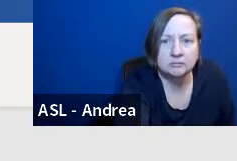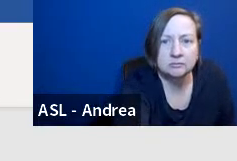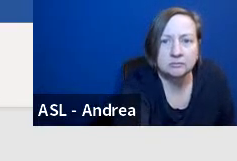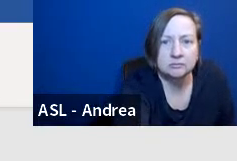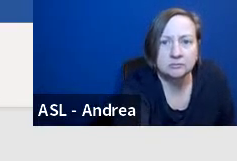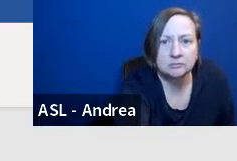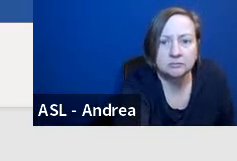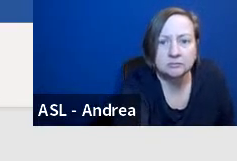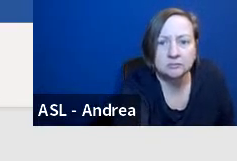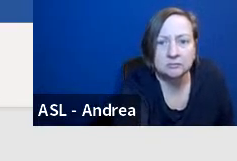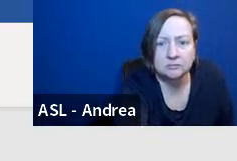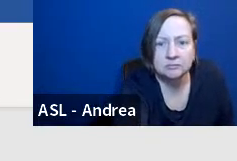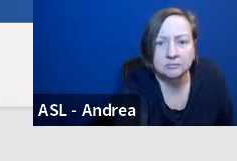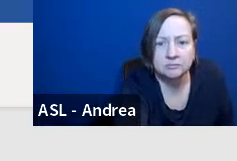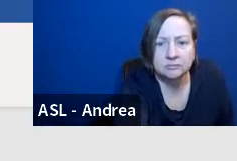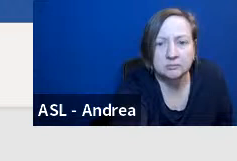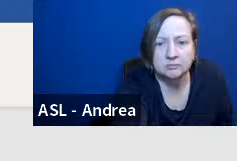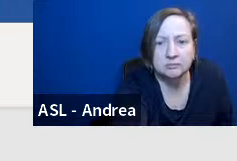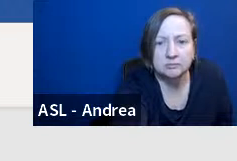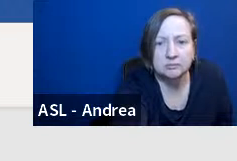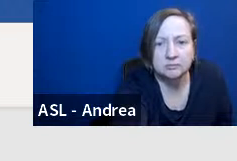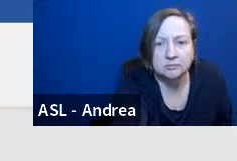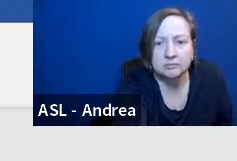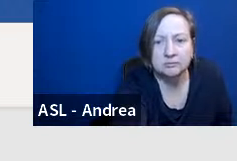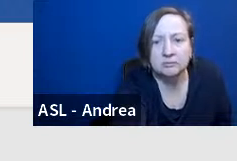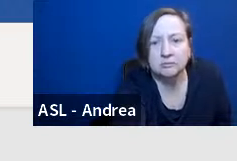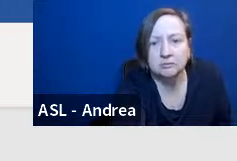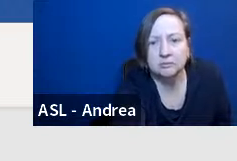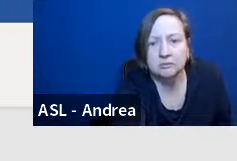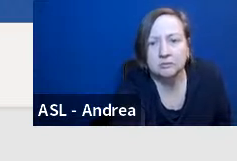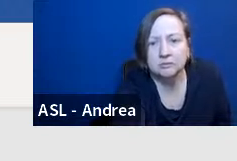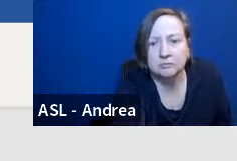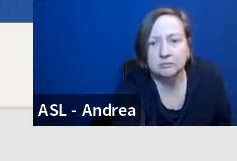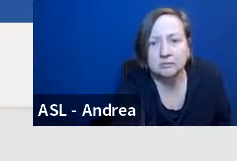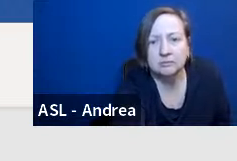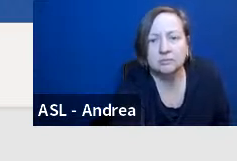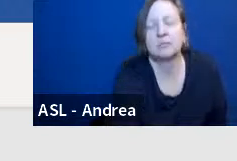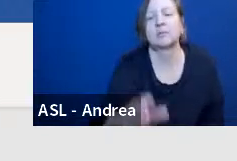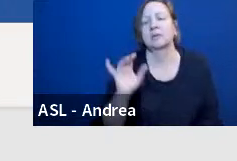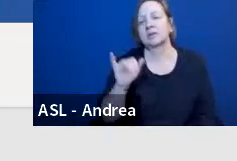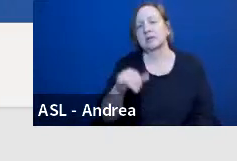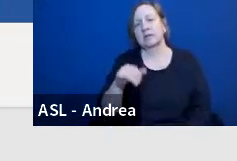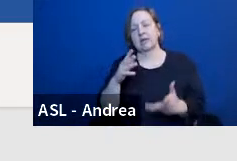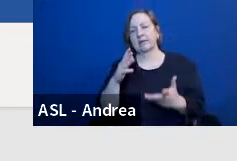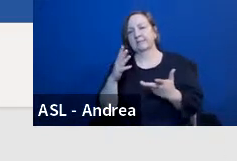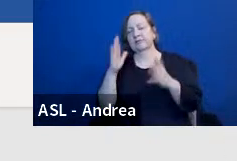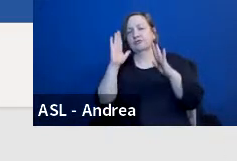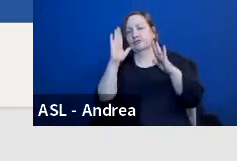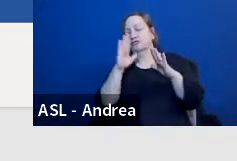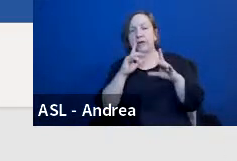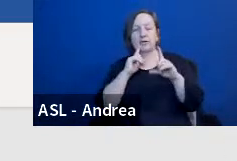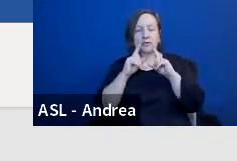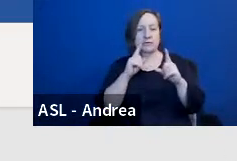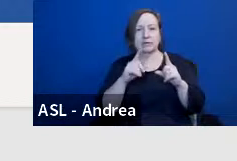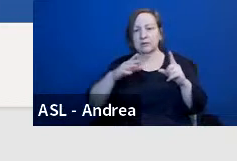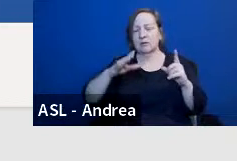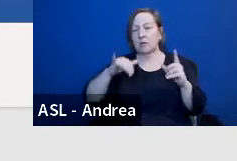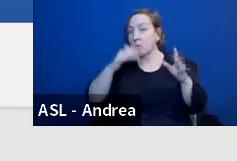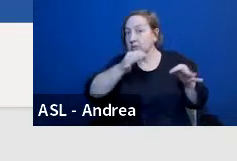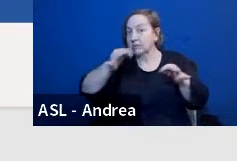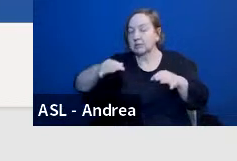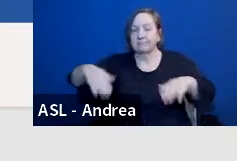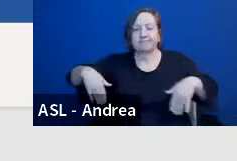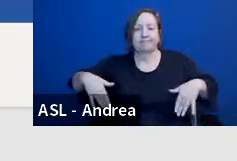question. Those decisions haven't been made yet. Okay. So that would be part of the conversation is what might be